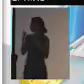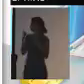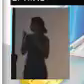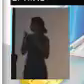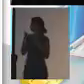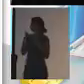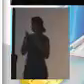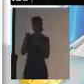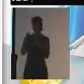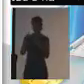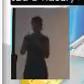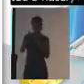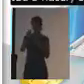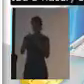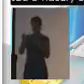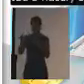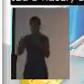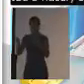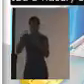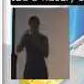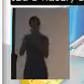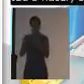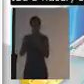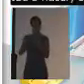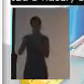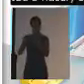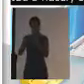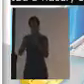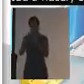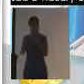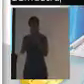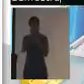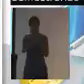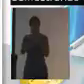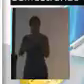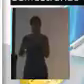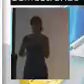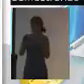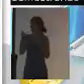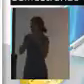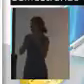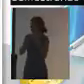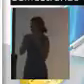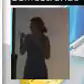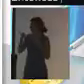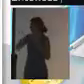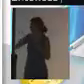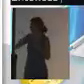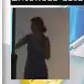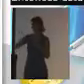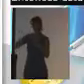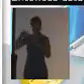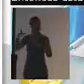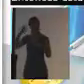And the child is moving. You can see it is moving the sensor, and you can see the robot responding. As you can see here. Here